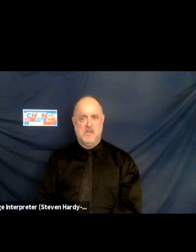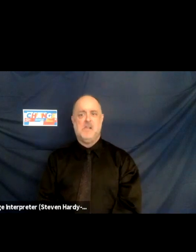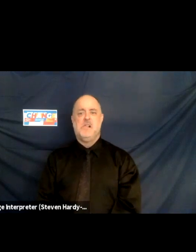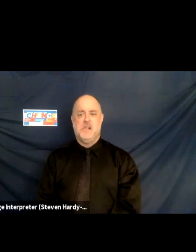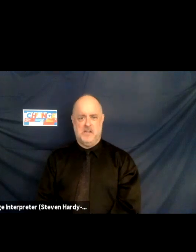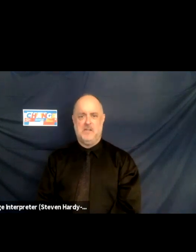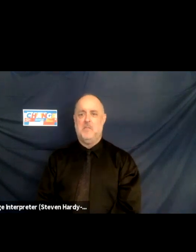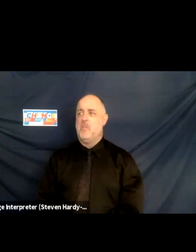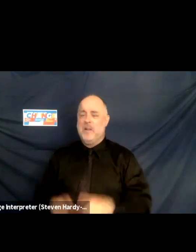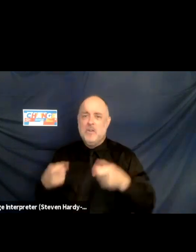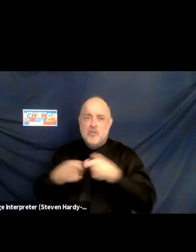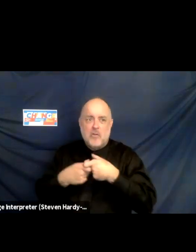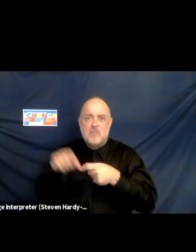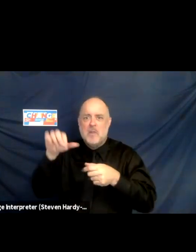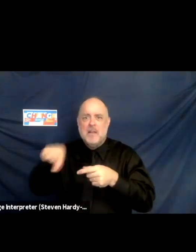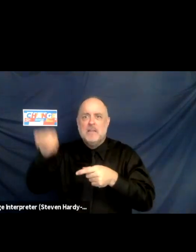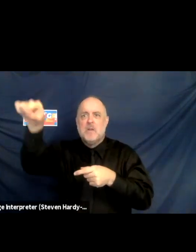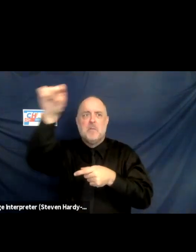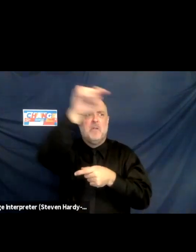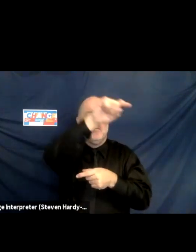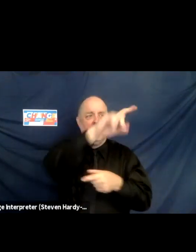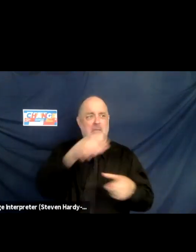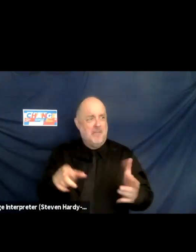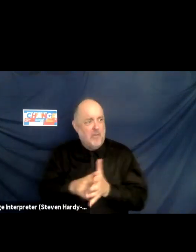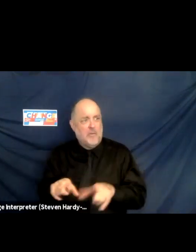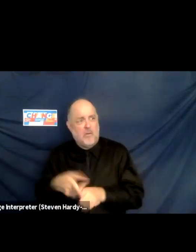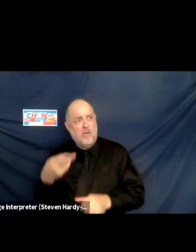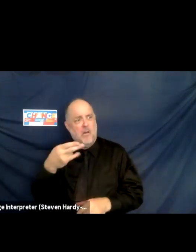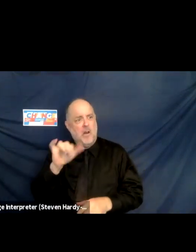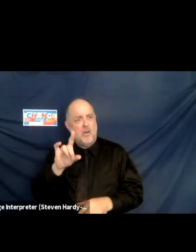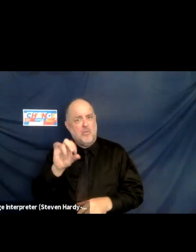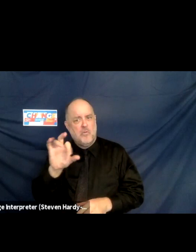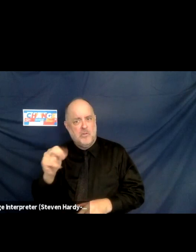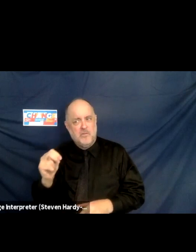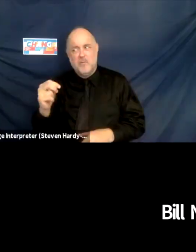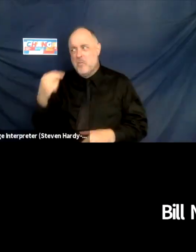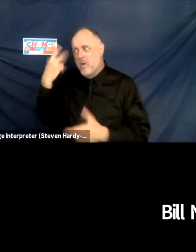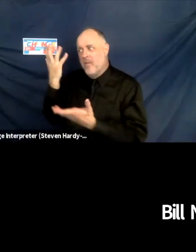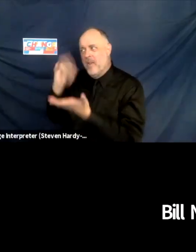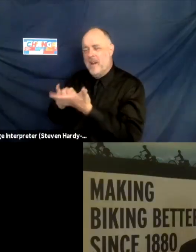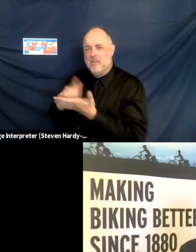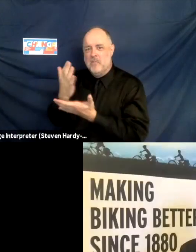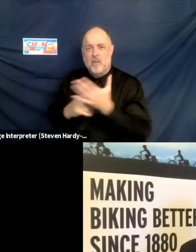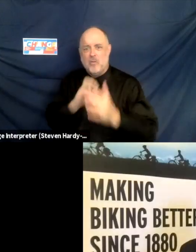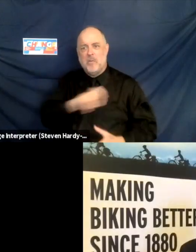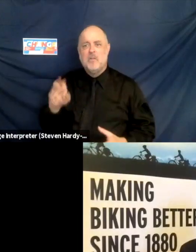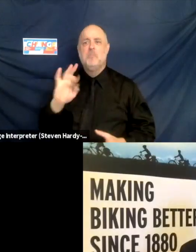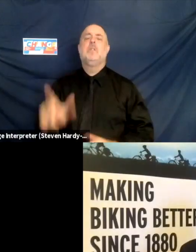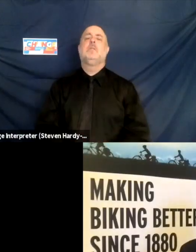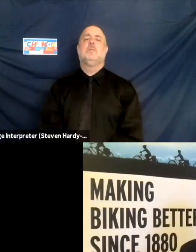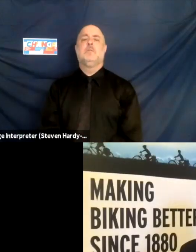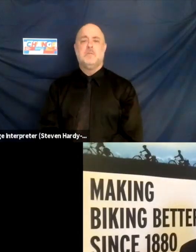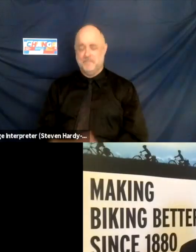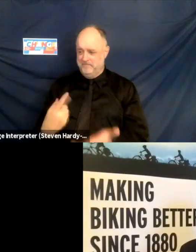said we need charging stations for electric vehicles. We need fueling stations for hydrogen powered vehicles. So that's part of what we'll do in our transportation legislation